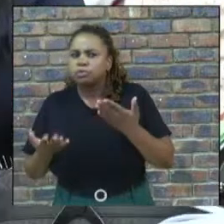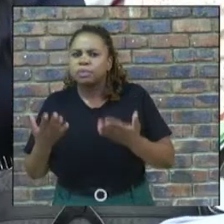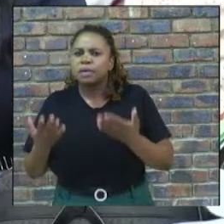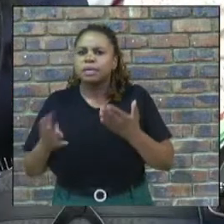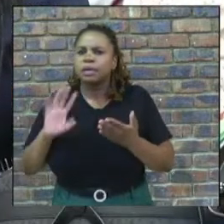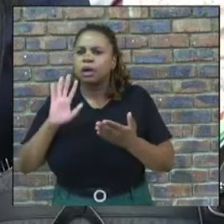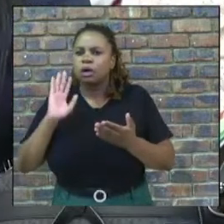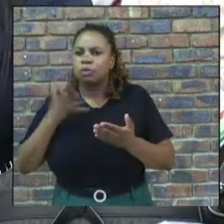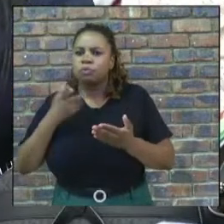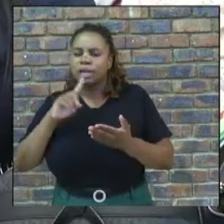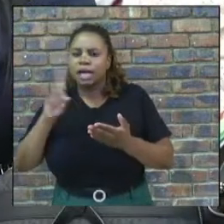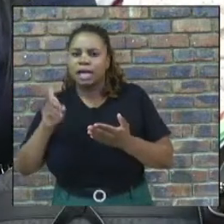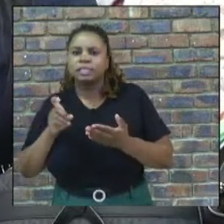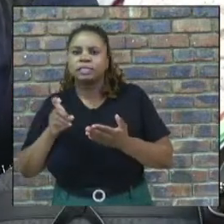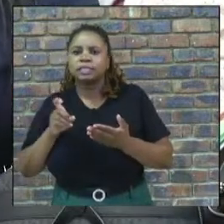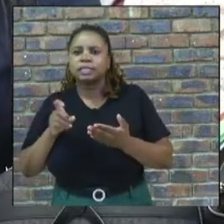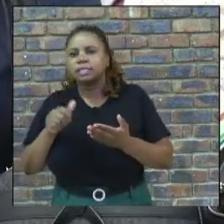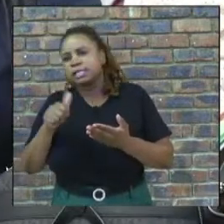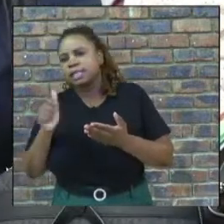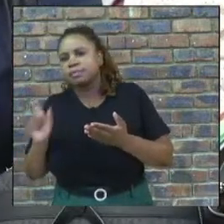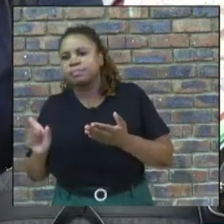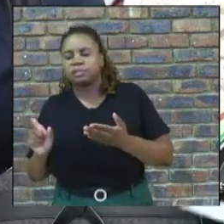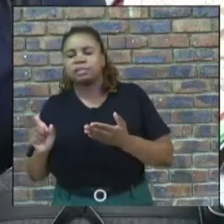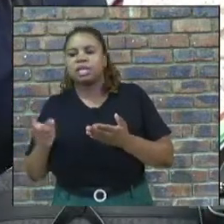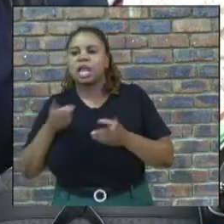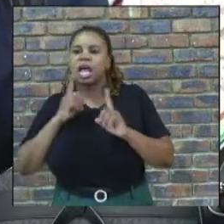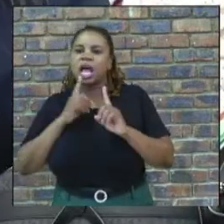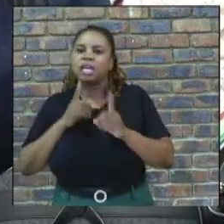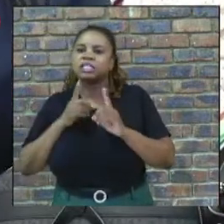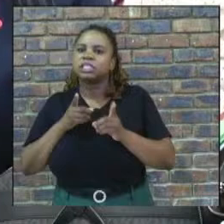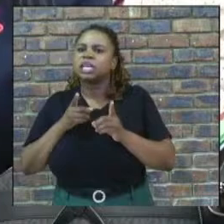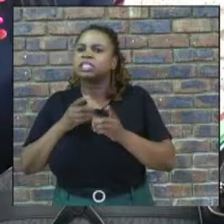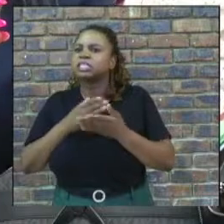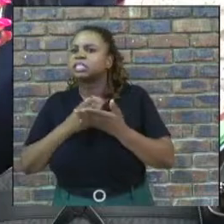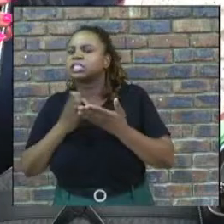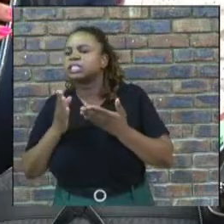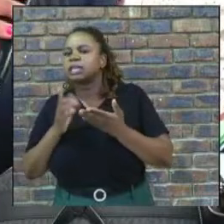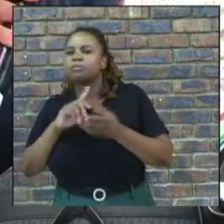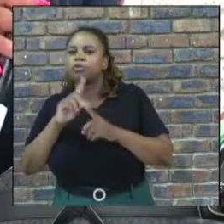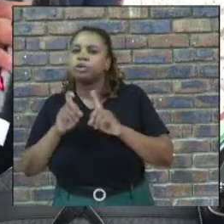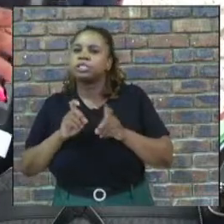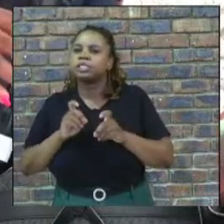issues, because there was a bit of language barrier also from my side.